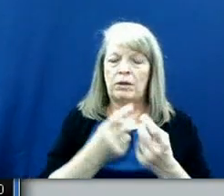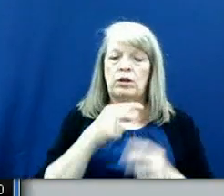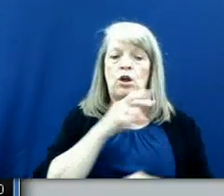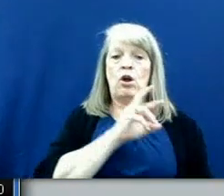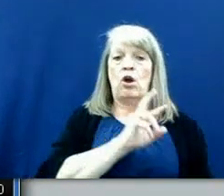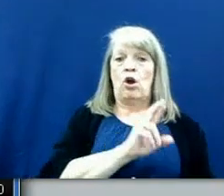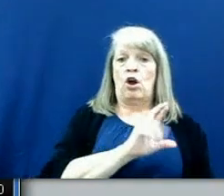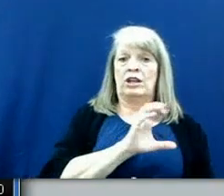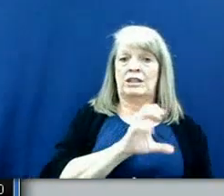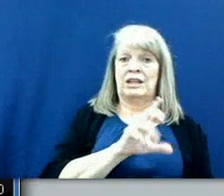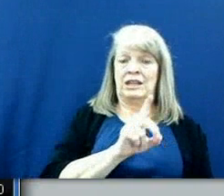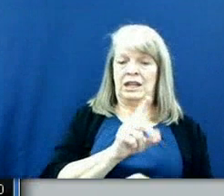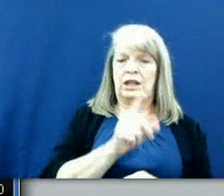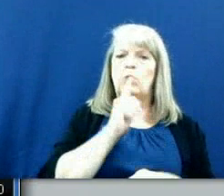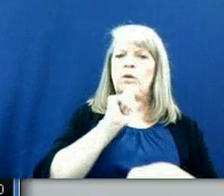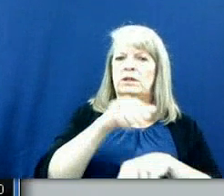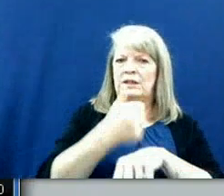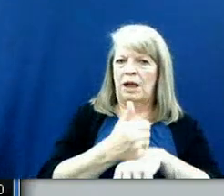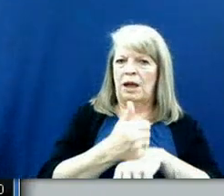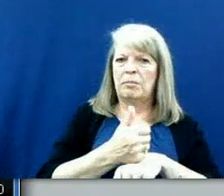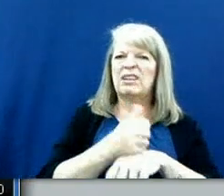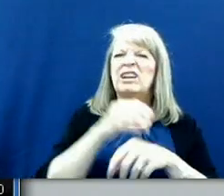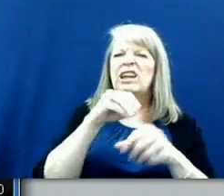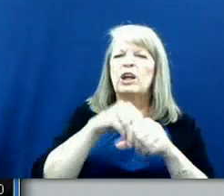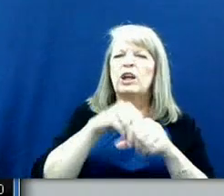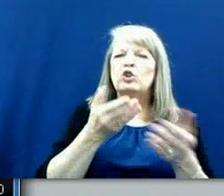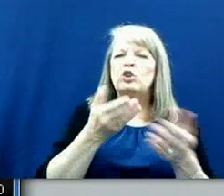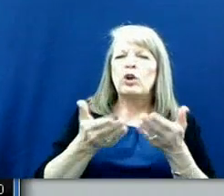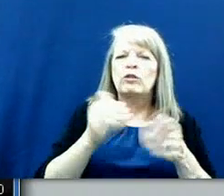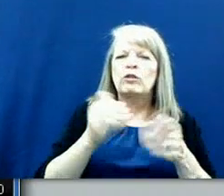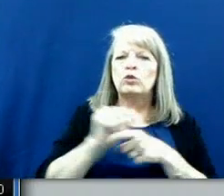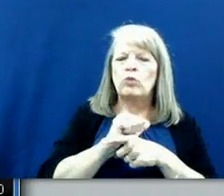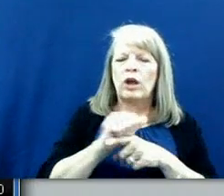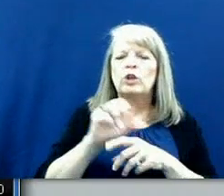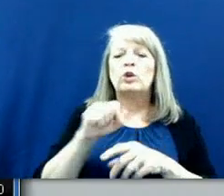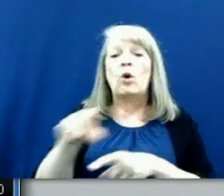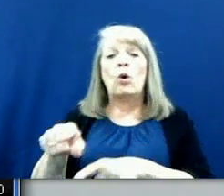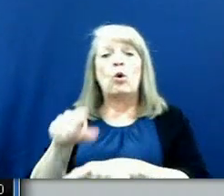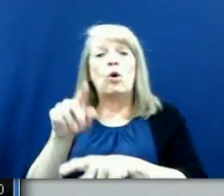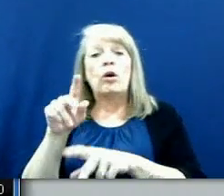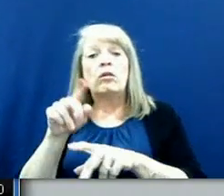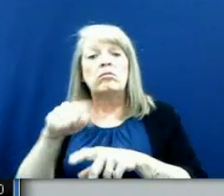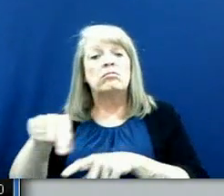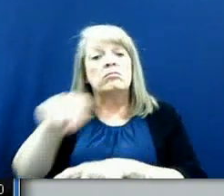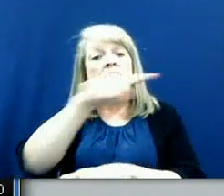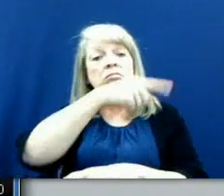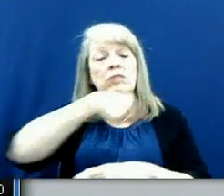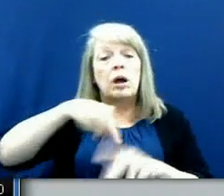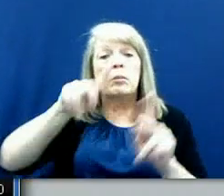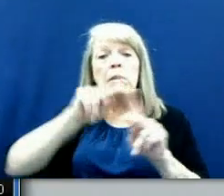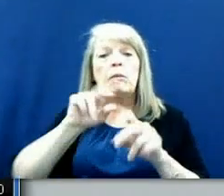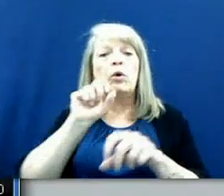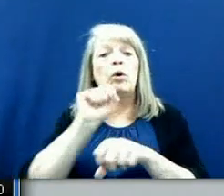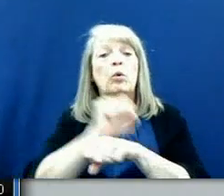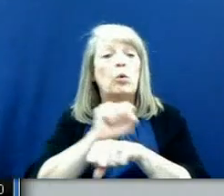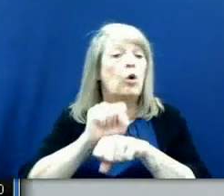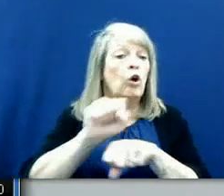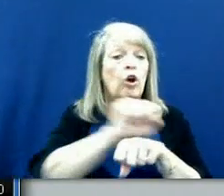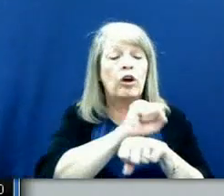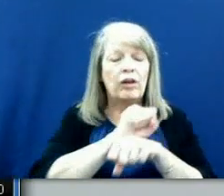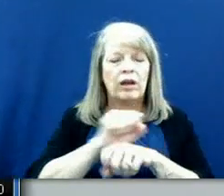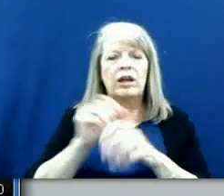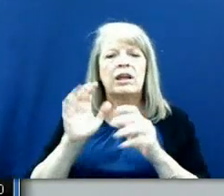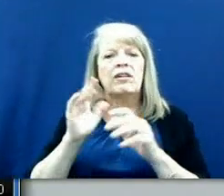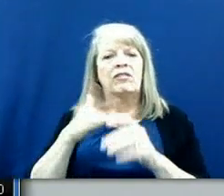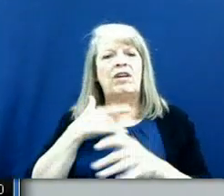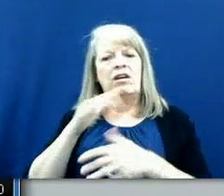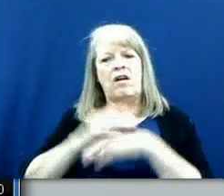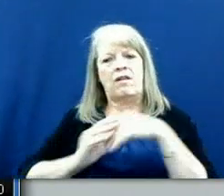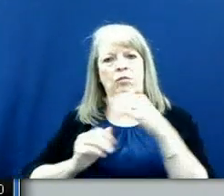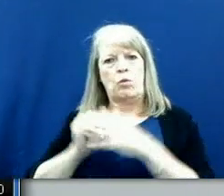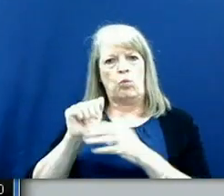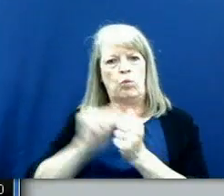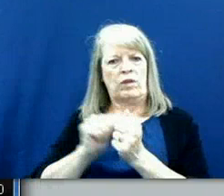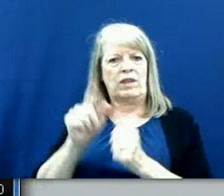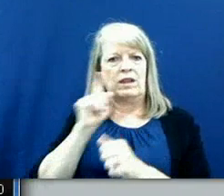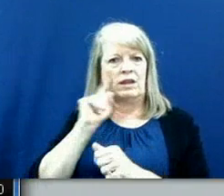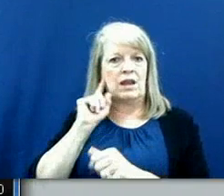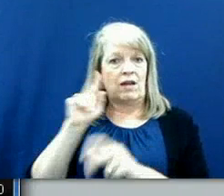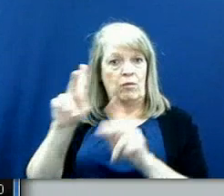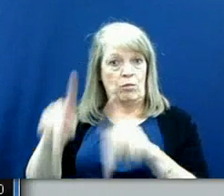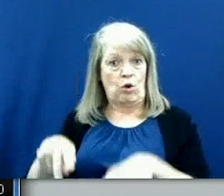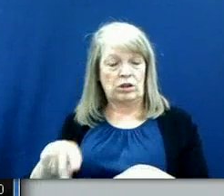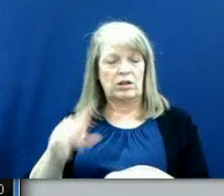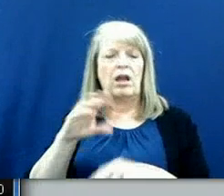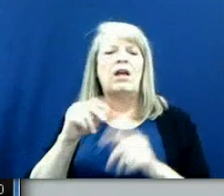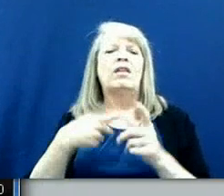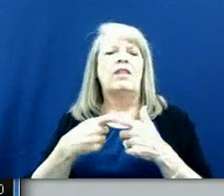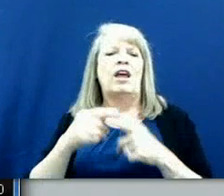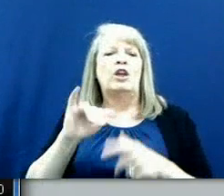the in-service training to help acclimate the coworkers to working with the deaf person, and a job coach is retained